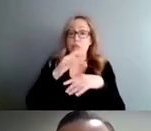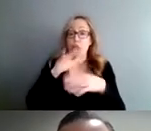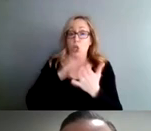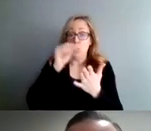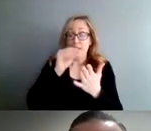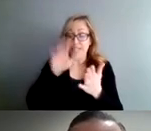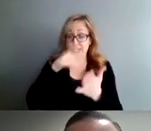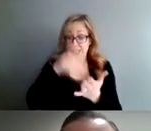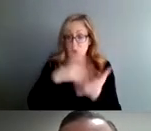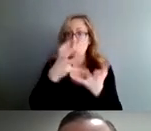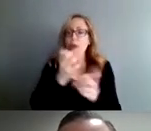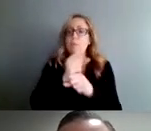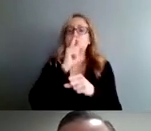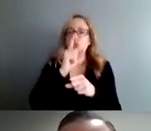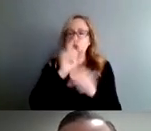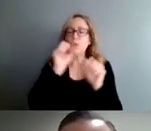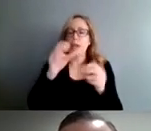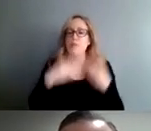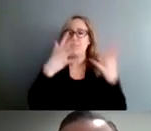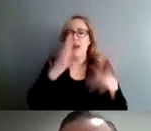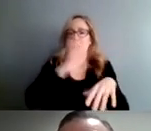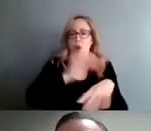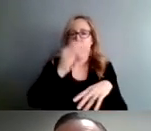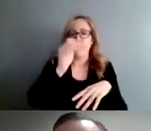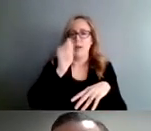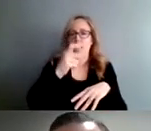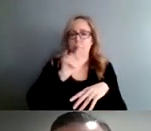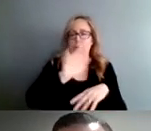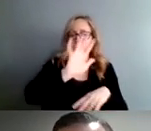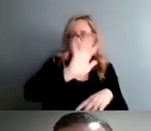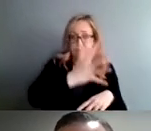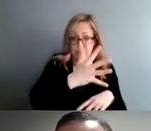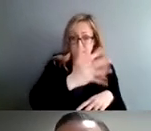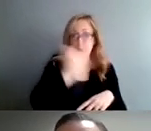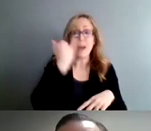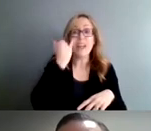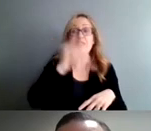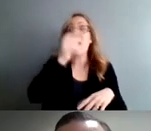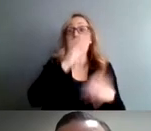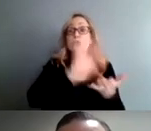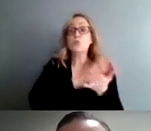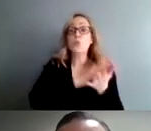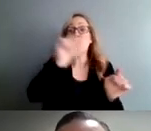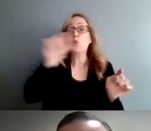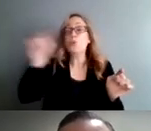provide you with access to in-person instruction on April 5th. However, students at other schools, while we work